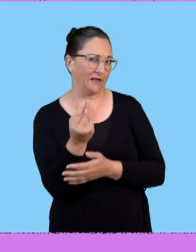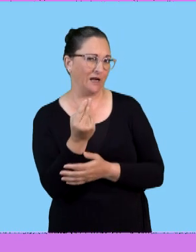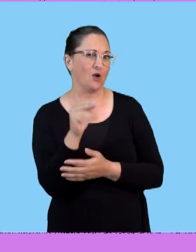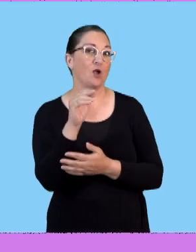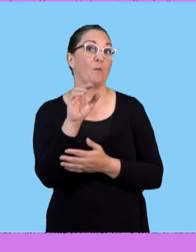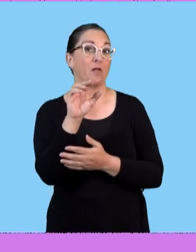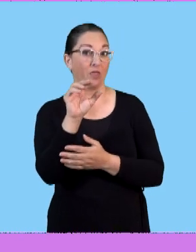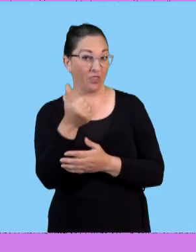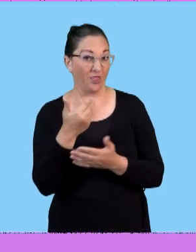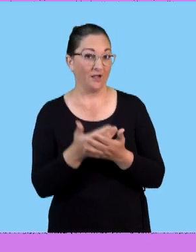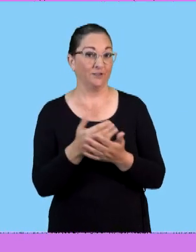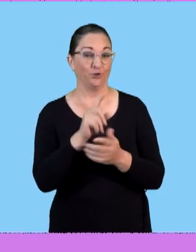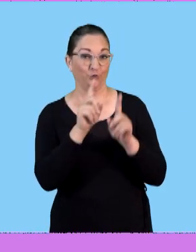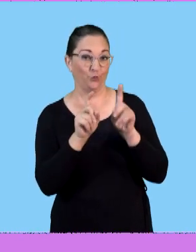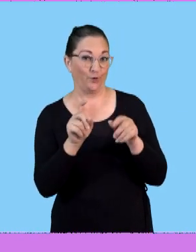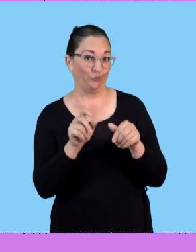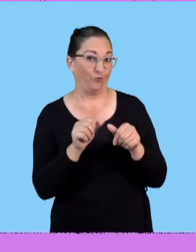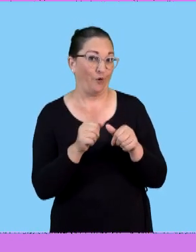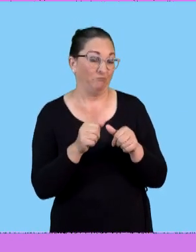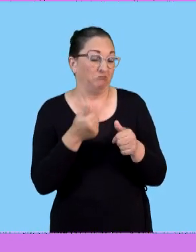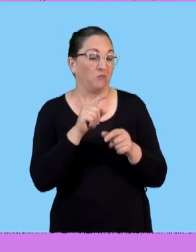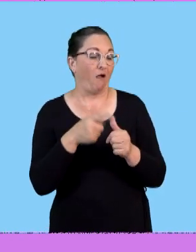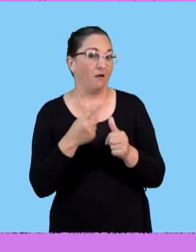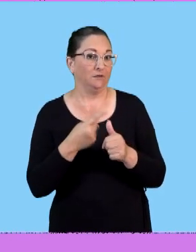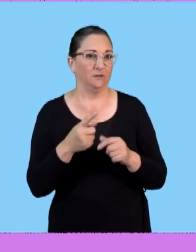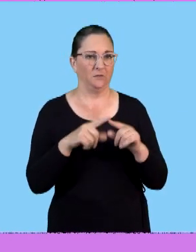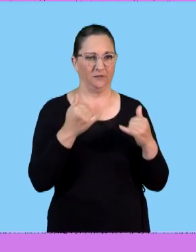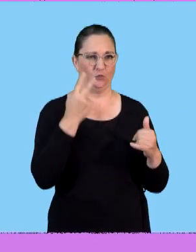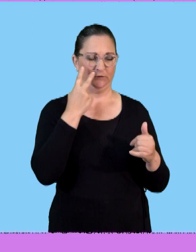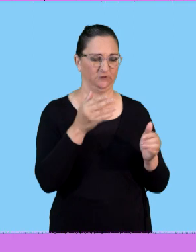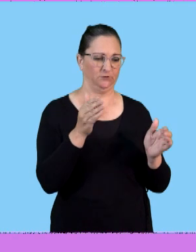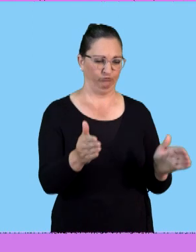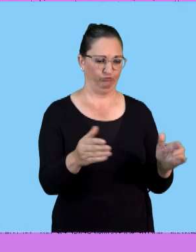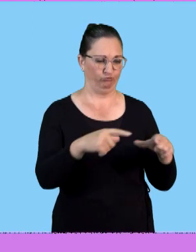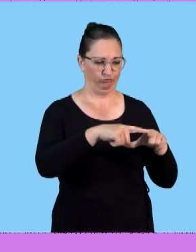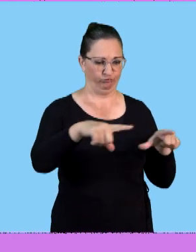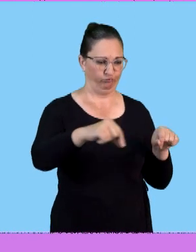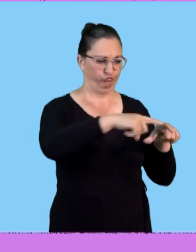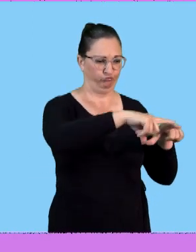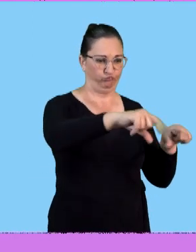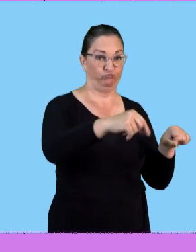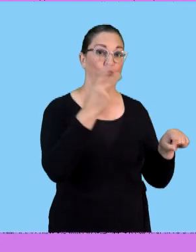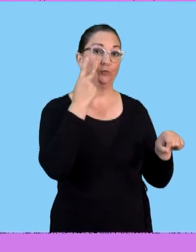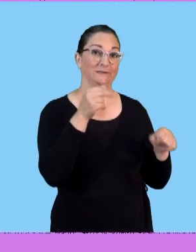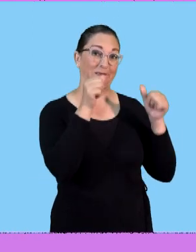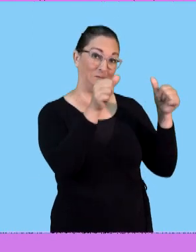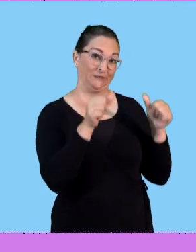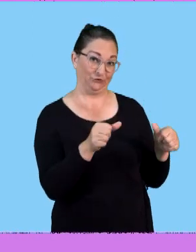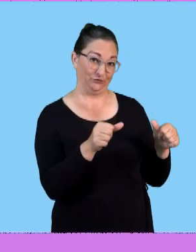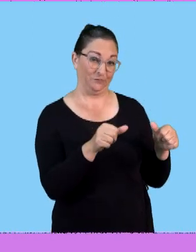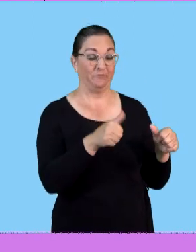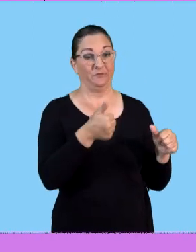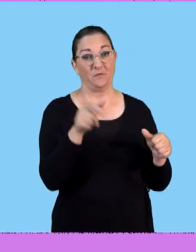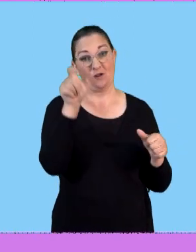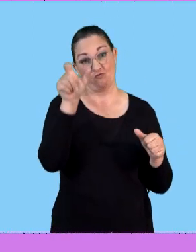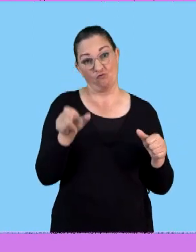follow. So here we have the rectangular plant boxes with different sizes. All right. So on our left hand side there's a picture.